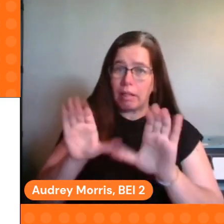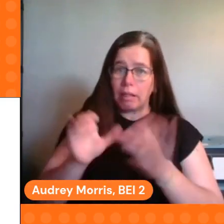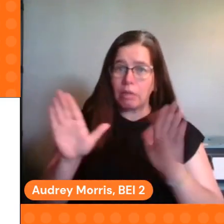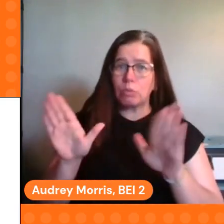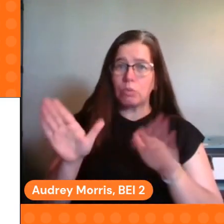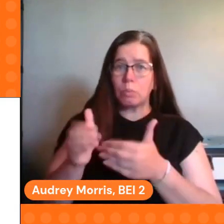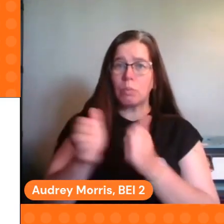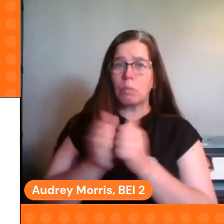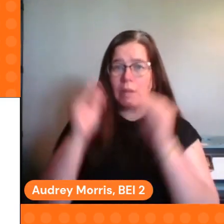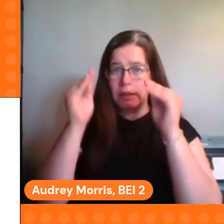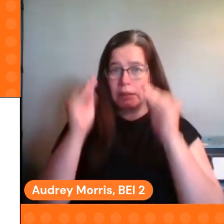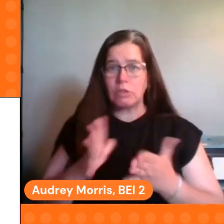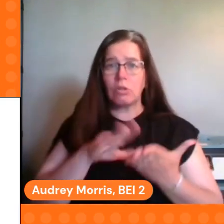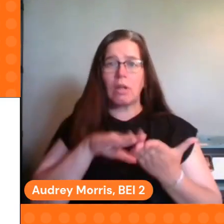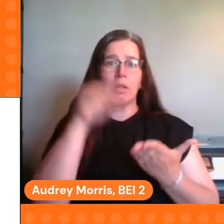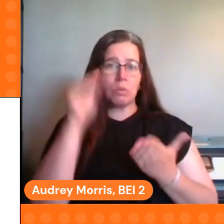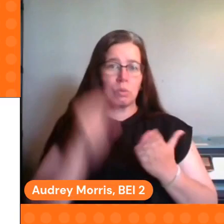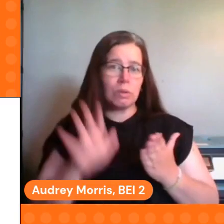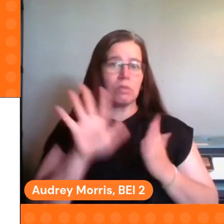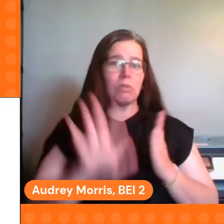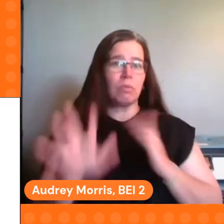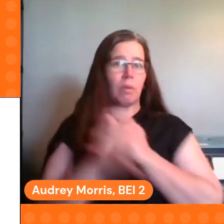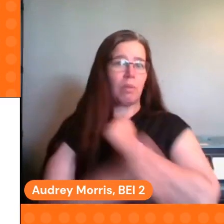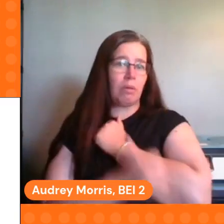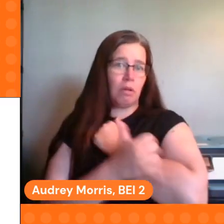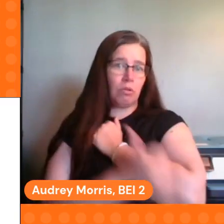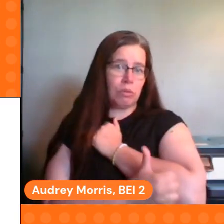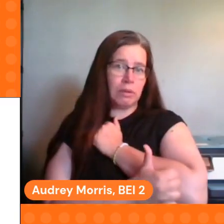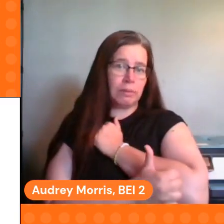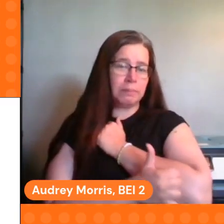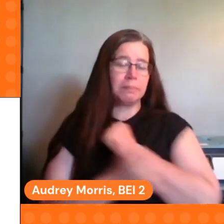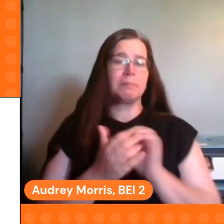students across our country.